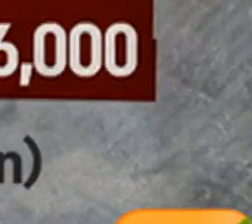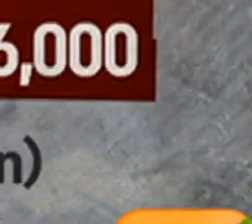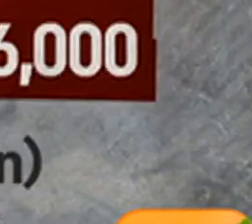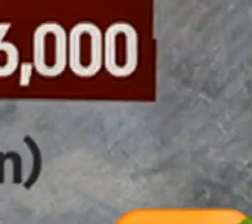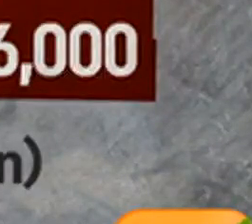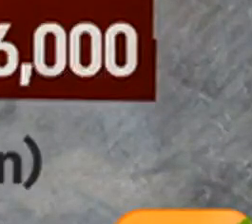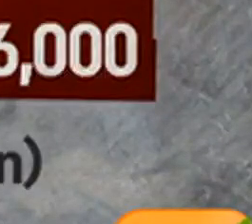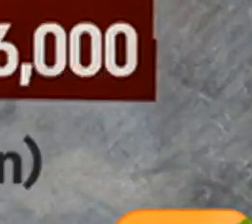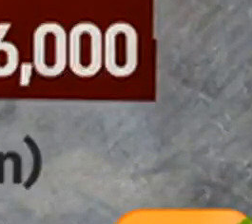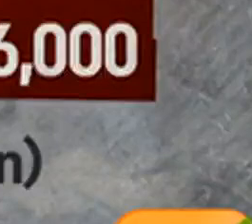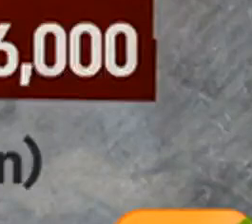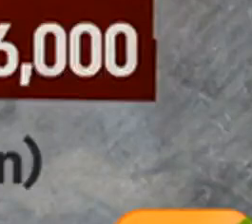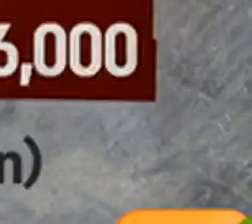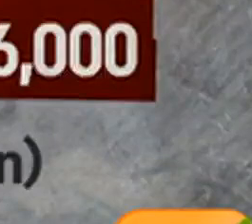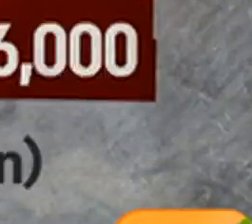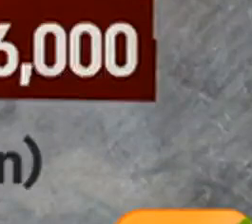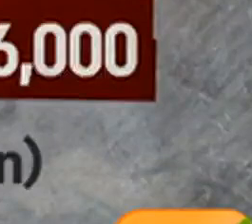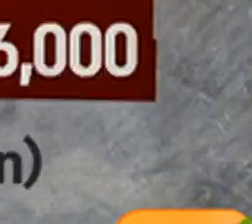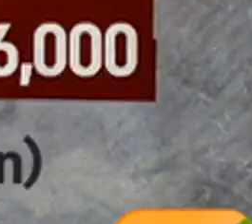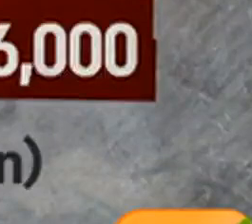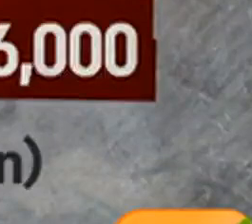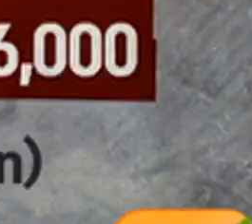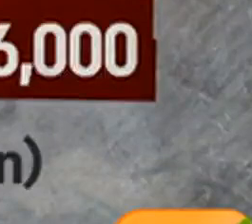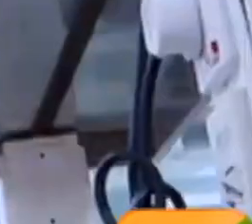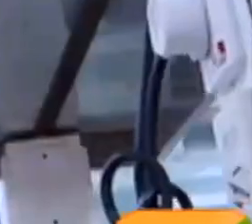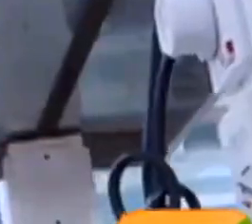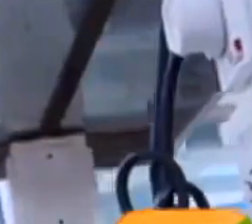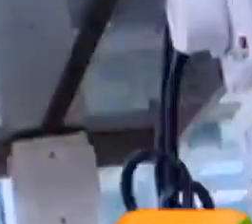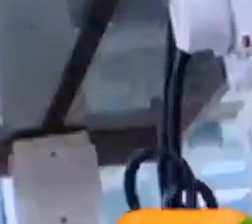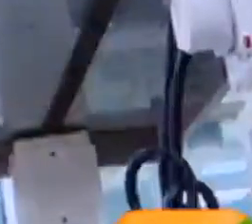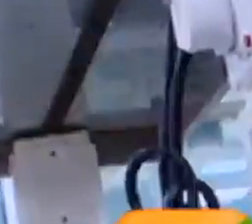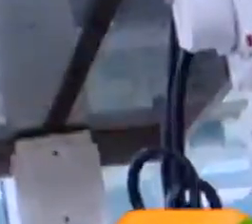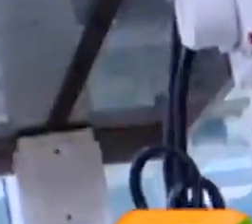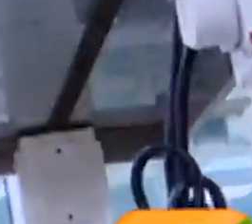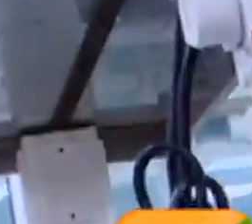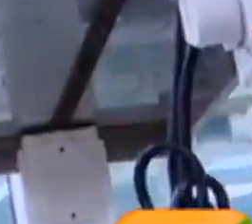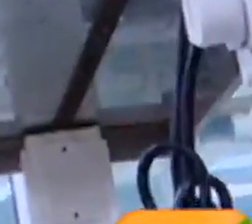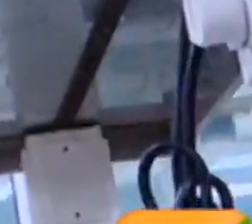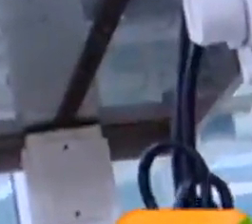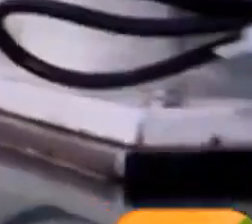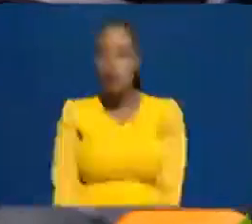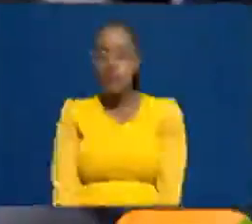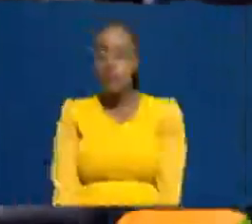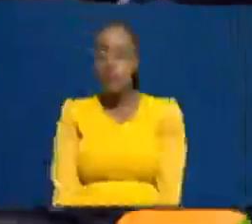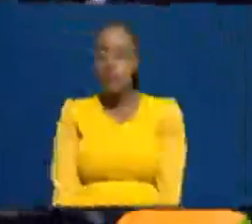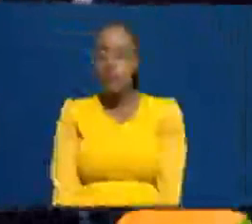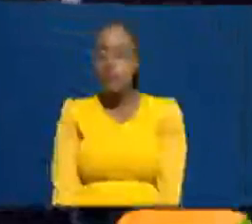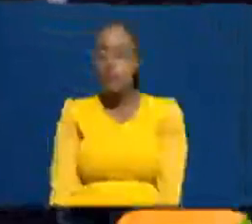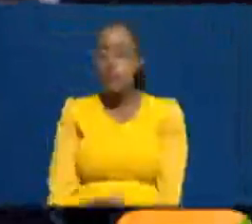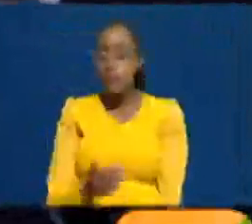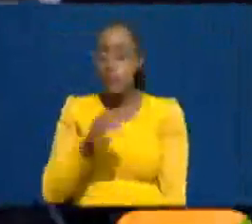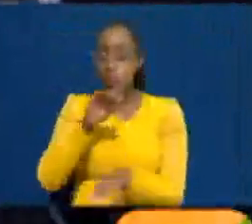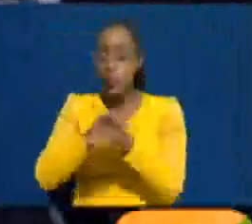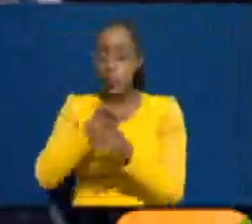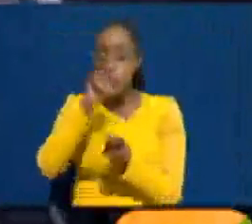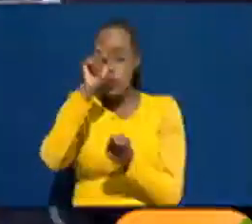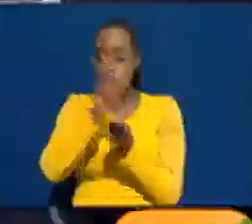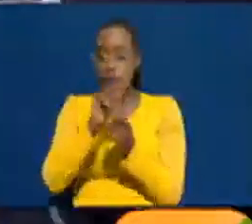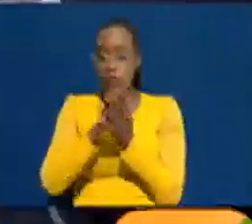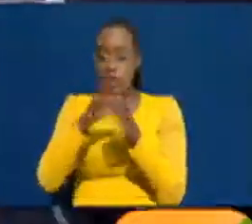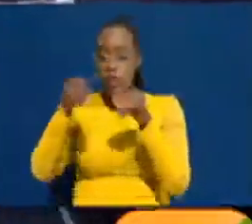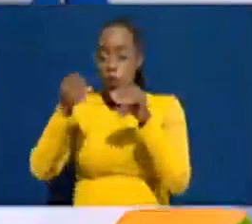to 116,000 deaths in sub-Saharan Africa. Deaths that can be avoided through proper testing and quality